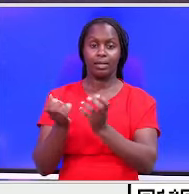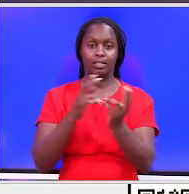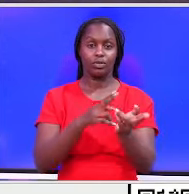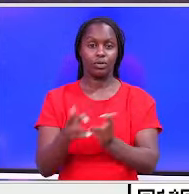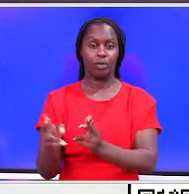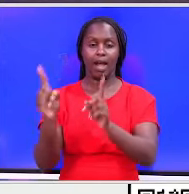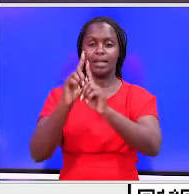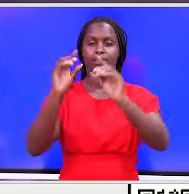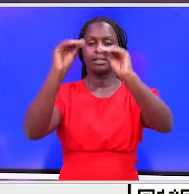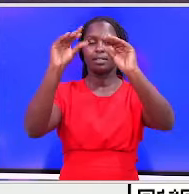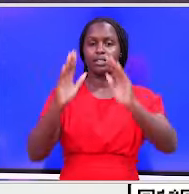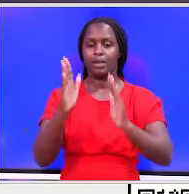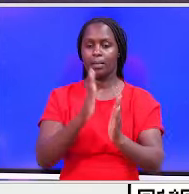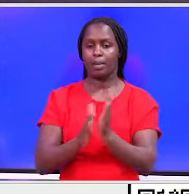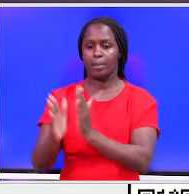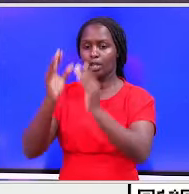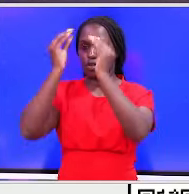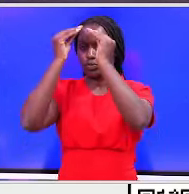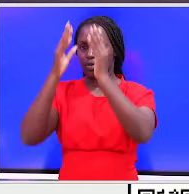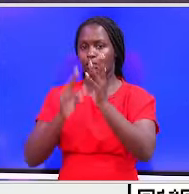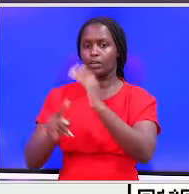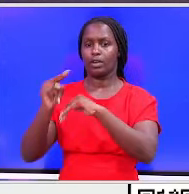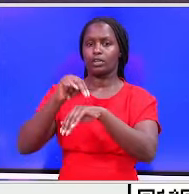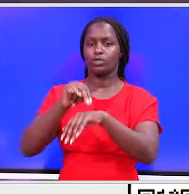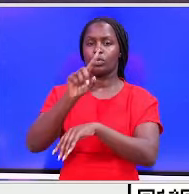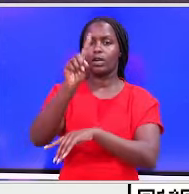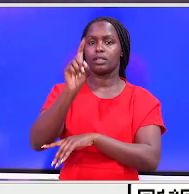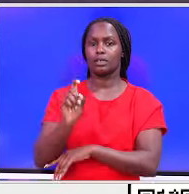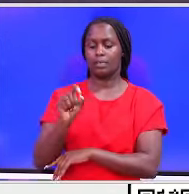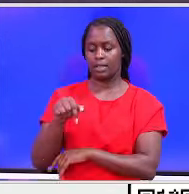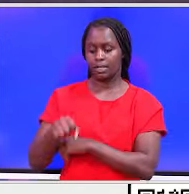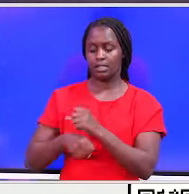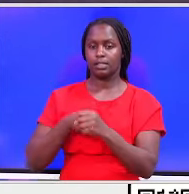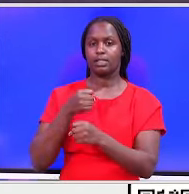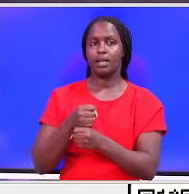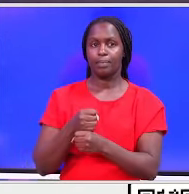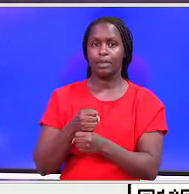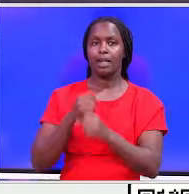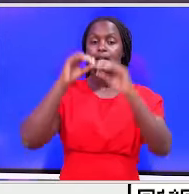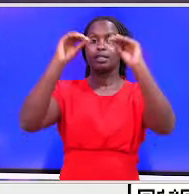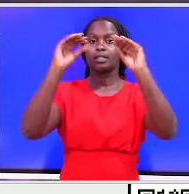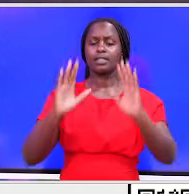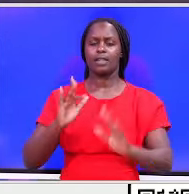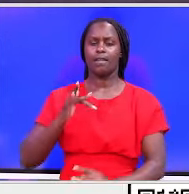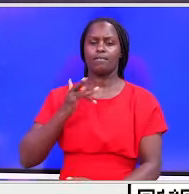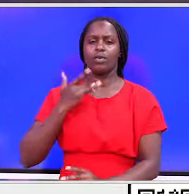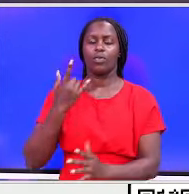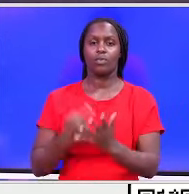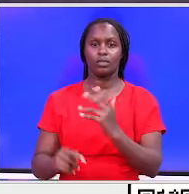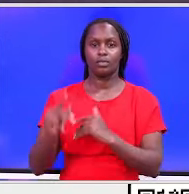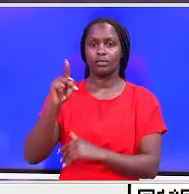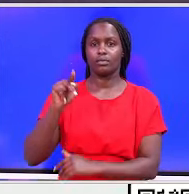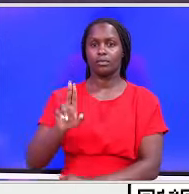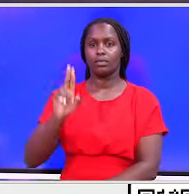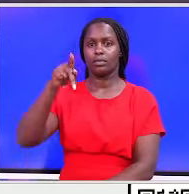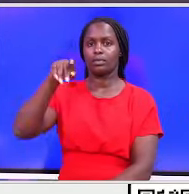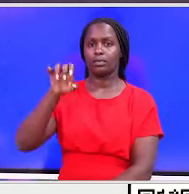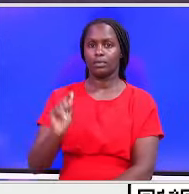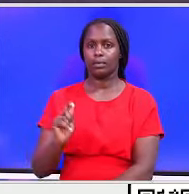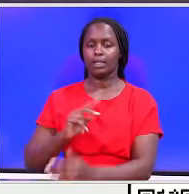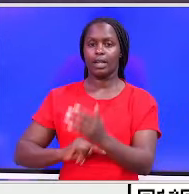teachers prepare the candidates for the national examinations this year. However, teachers feel that some KUPPET national leaders